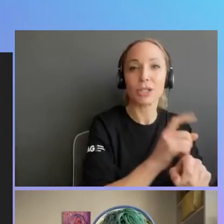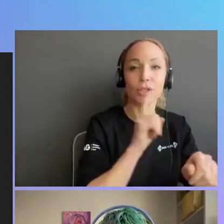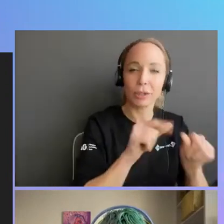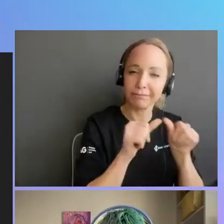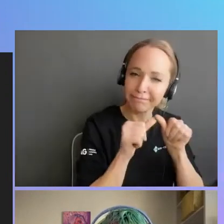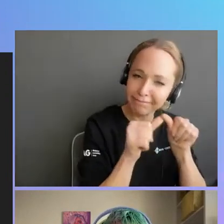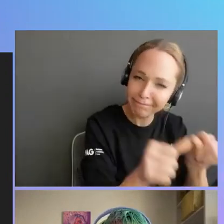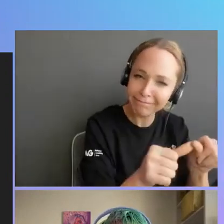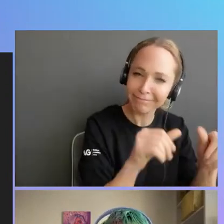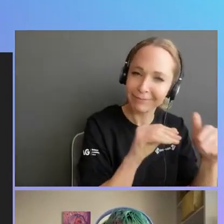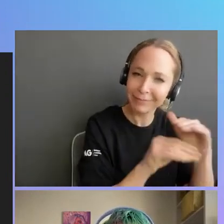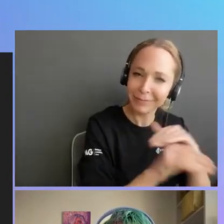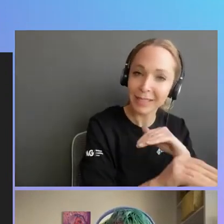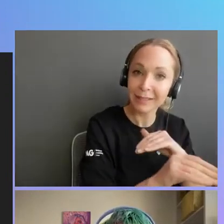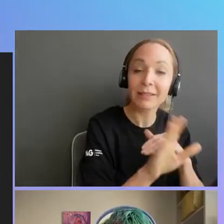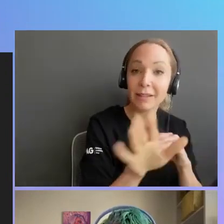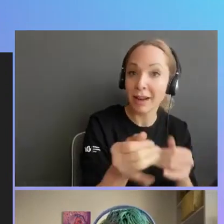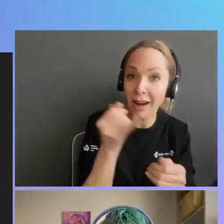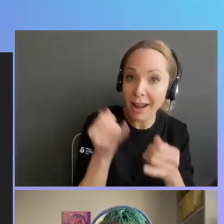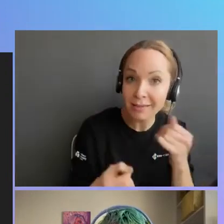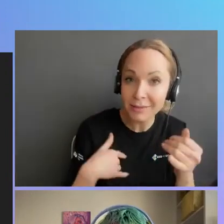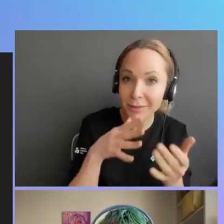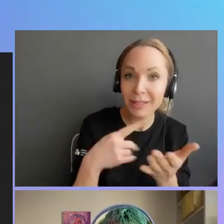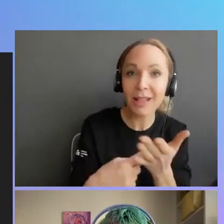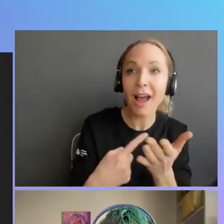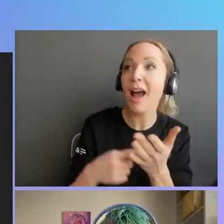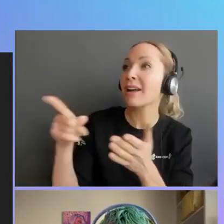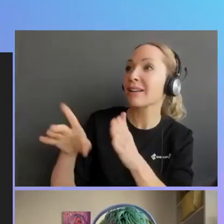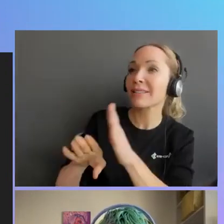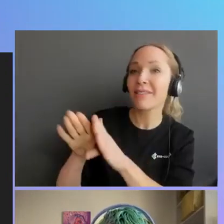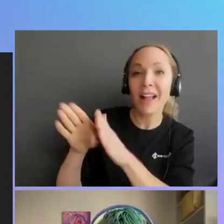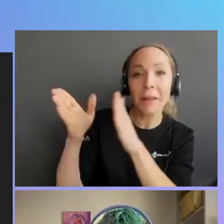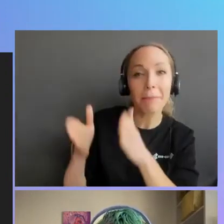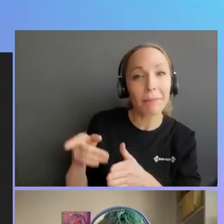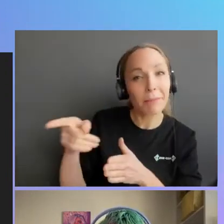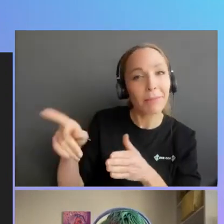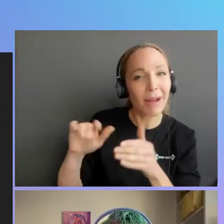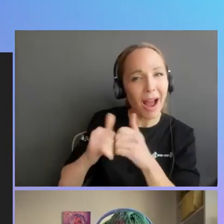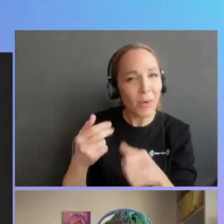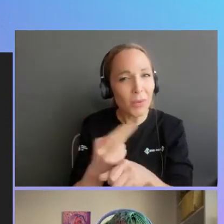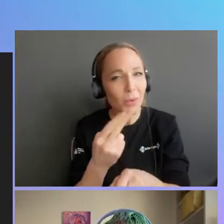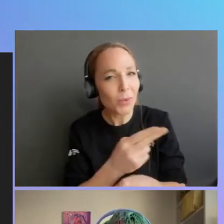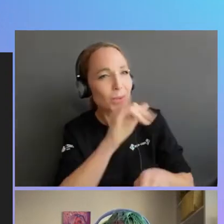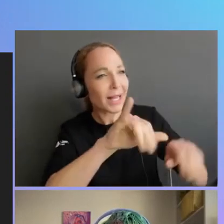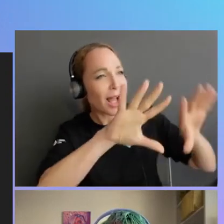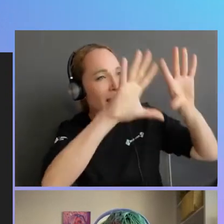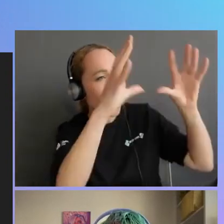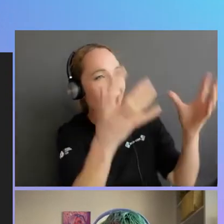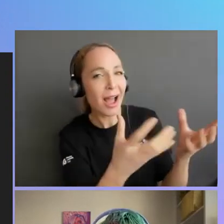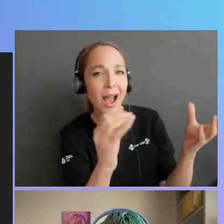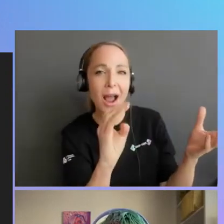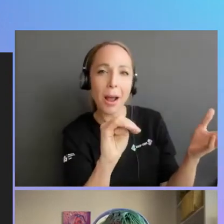the accessible component library in a way that creates great end user experiences.